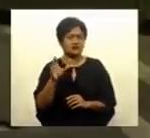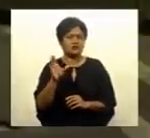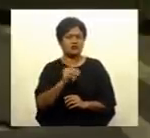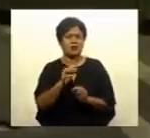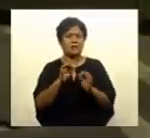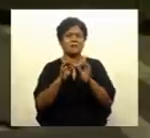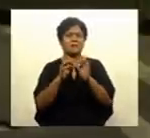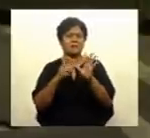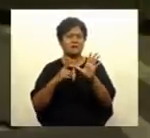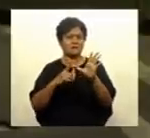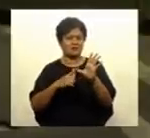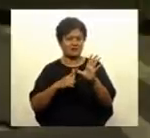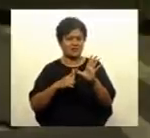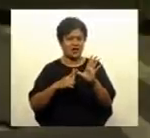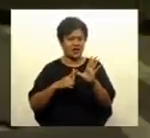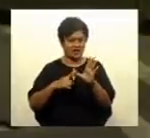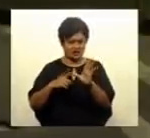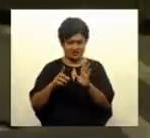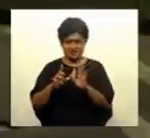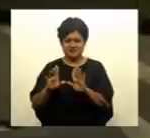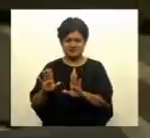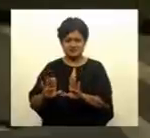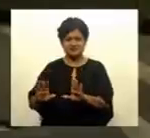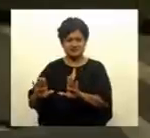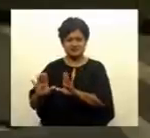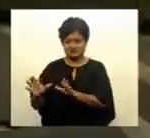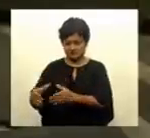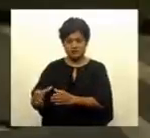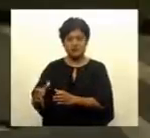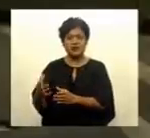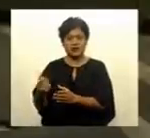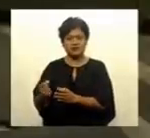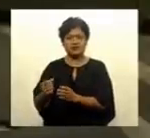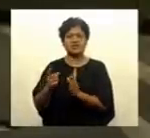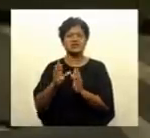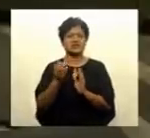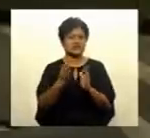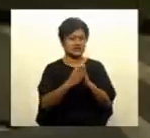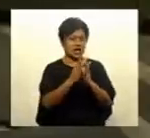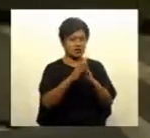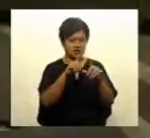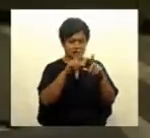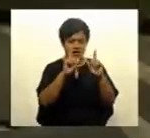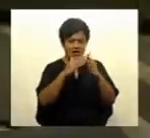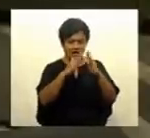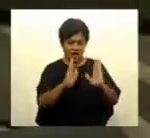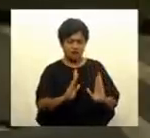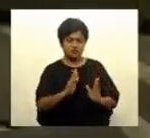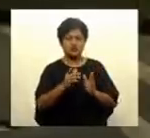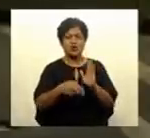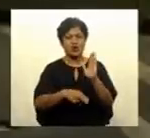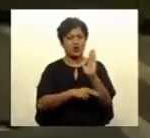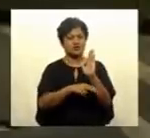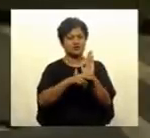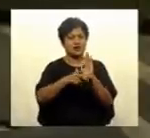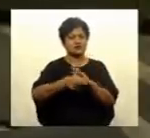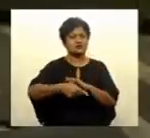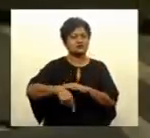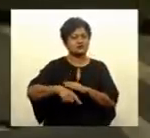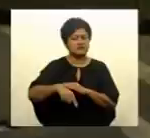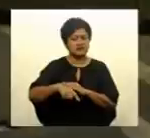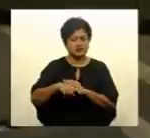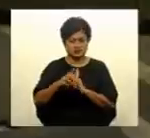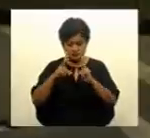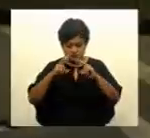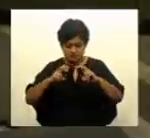Biochemical Services, and 18 are from the Townhouse Hotel in Suva. Also, another investigation into the death of